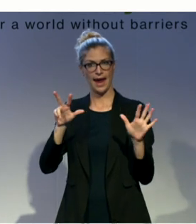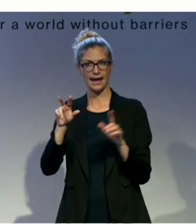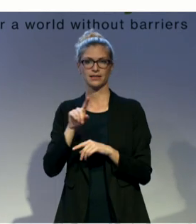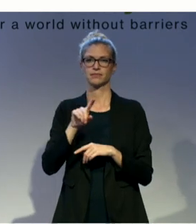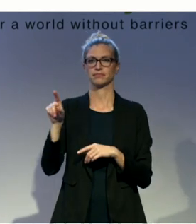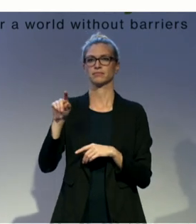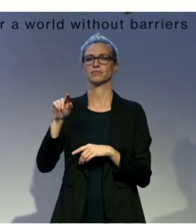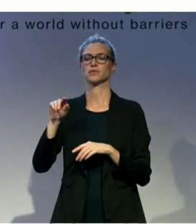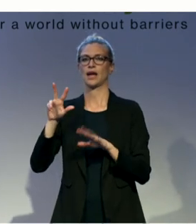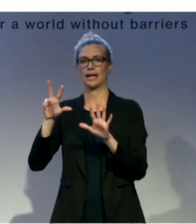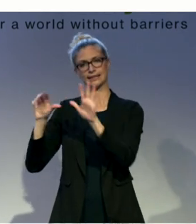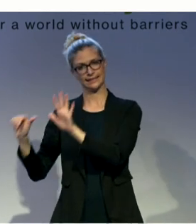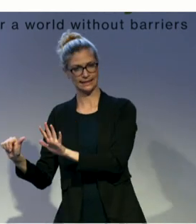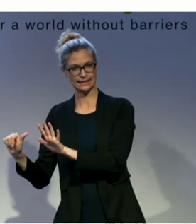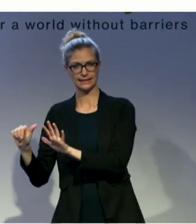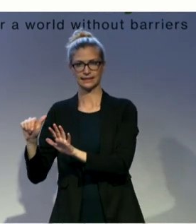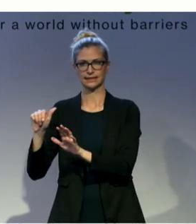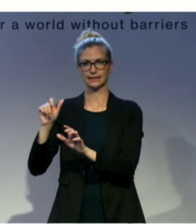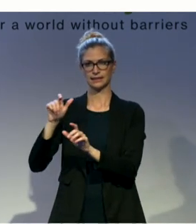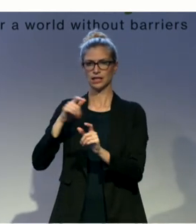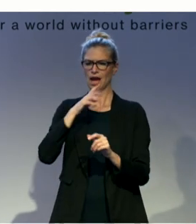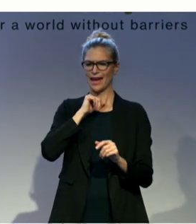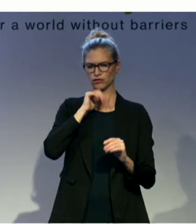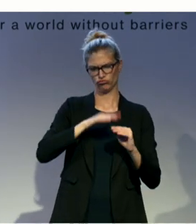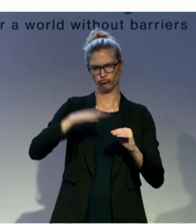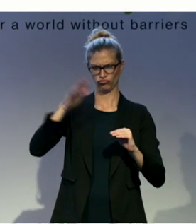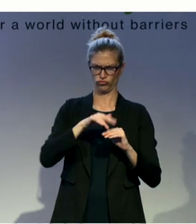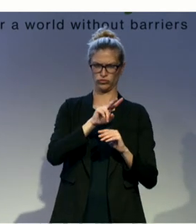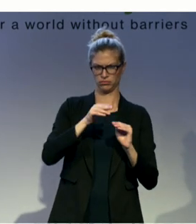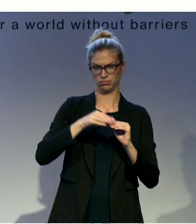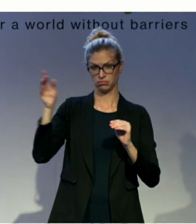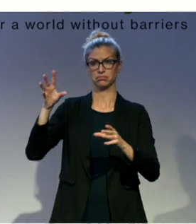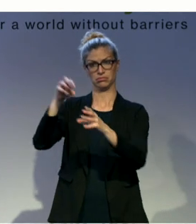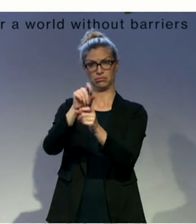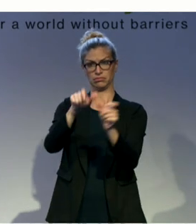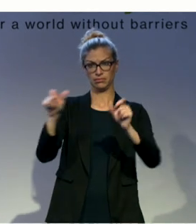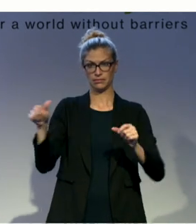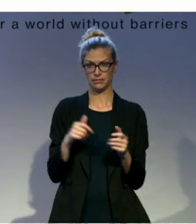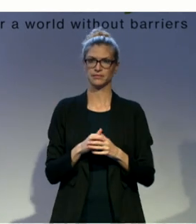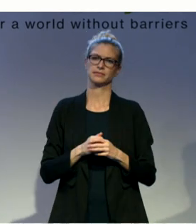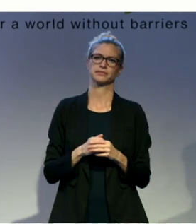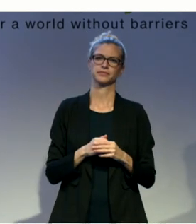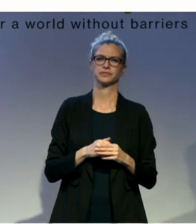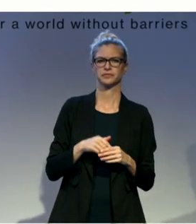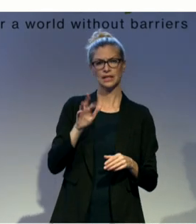cats, rabbits are welcome, where users want to take care of them.